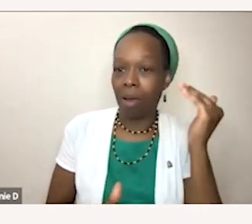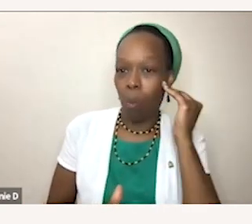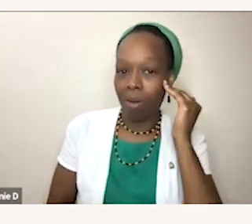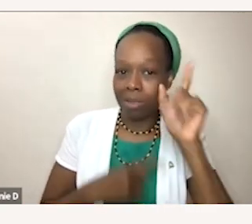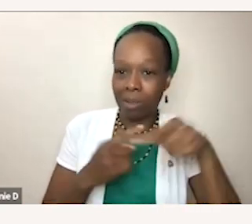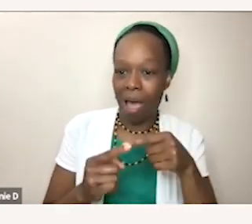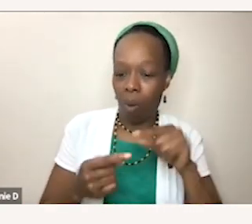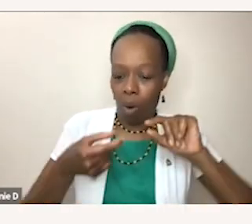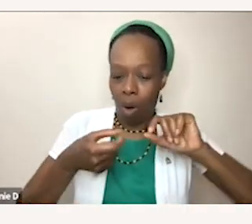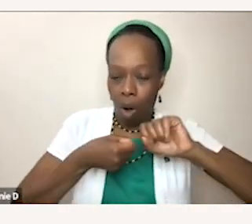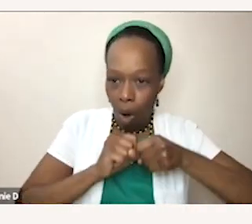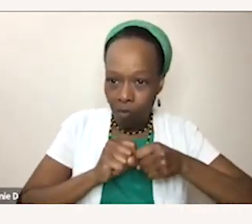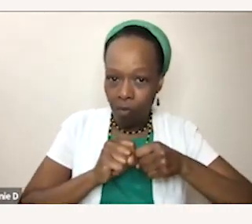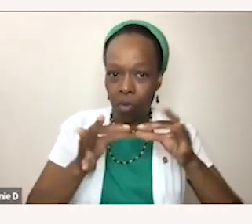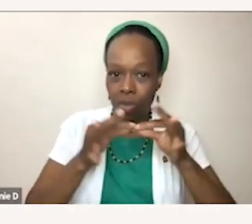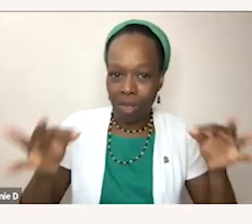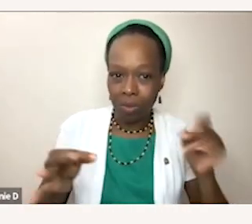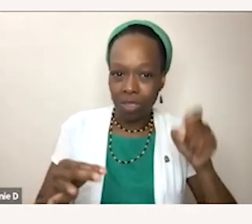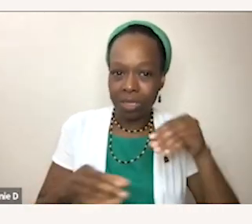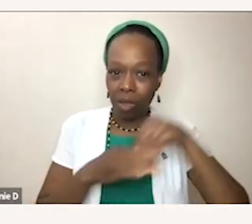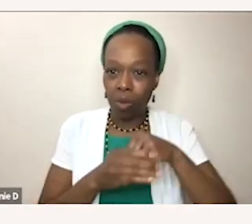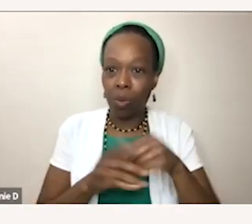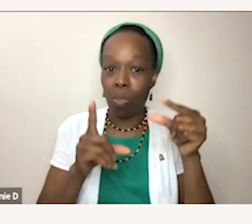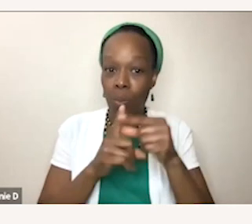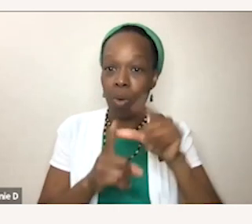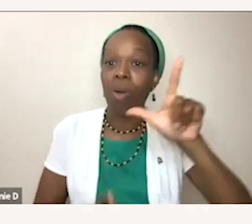we should have included the word lame. Do you know what lame means?